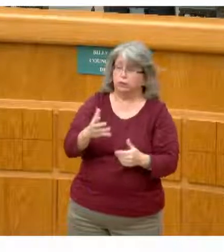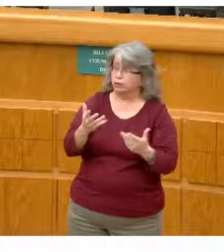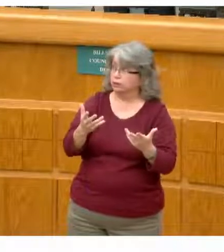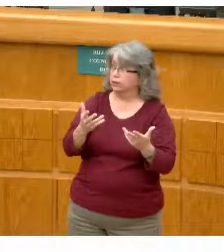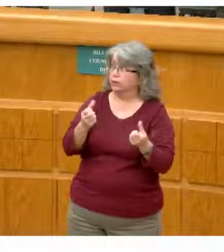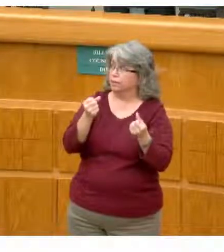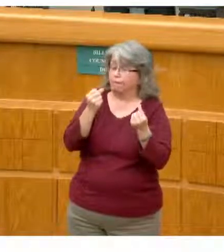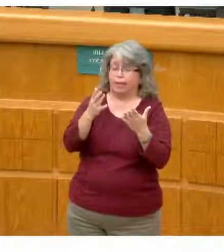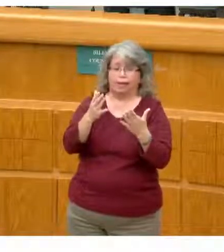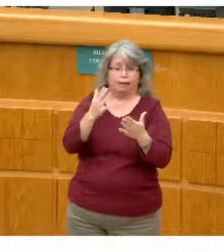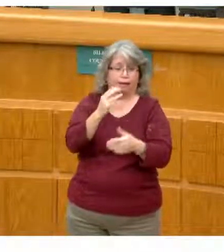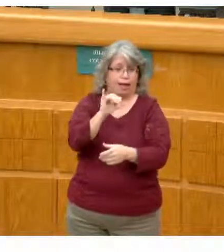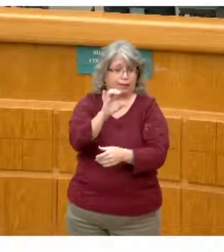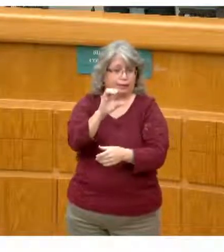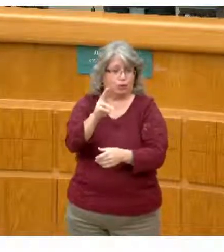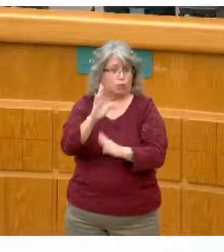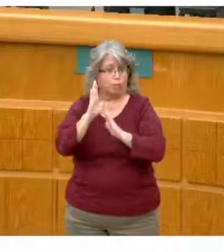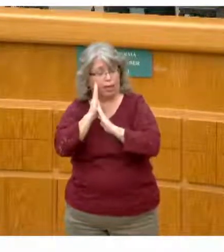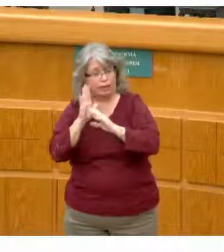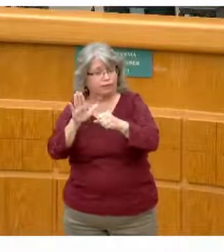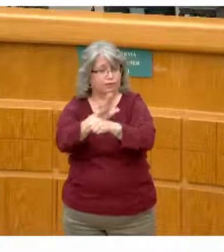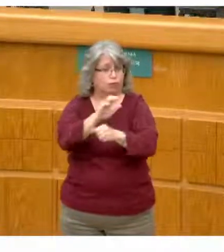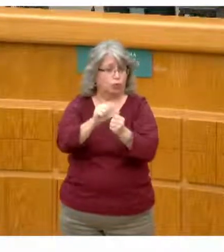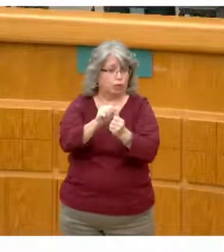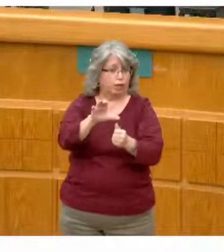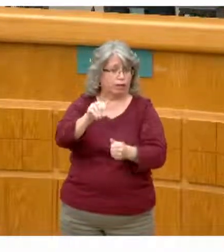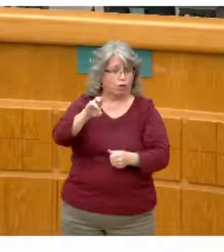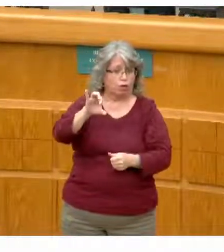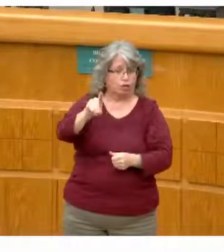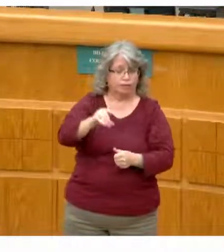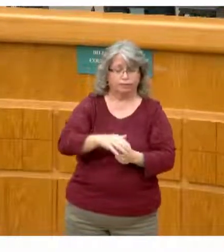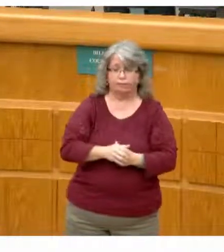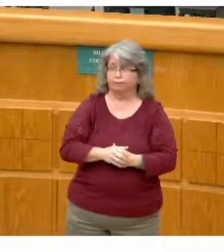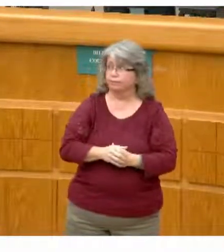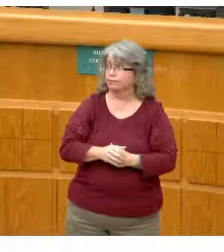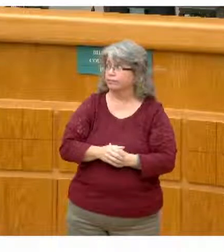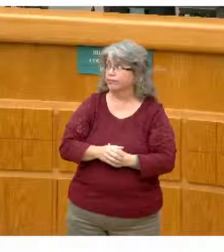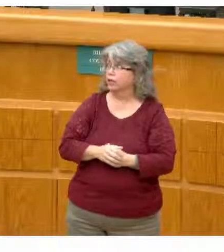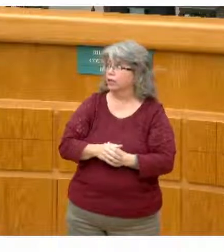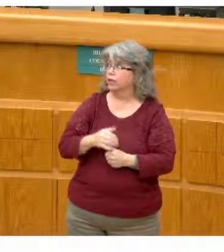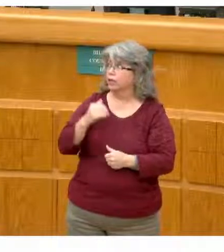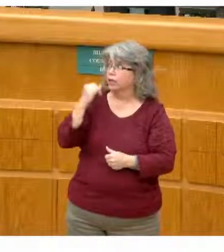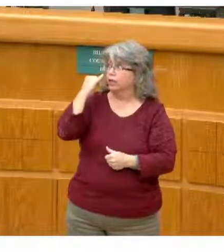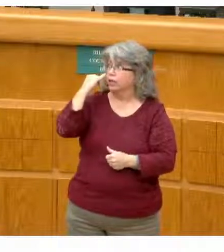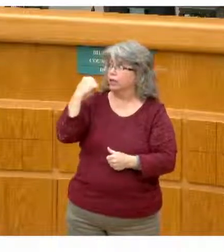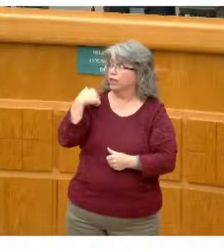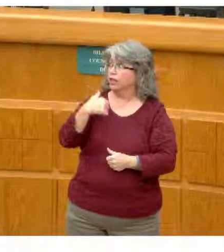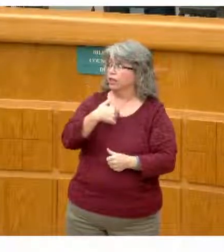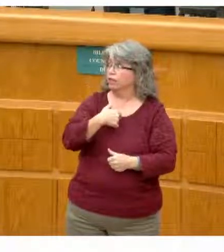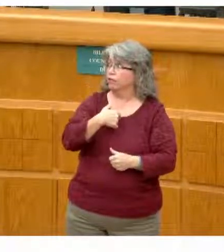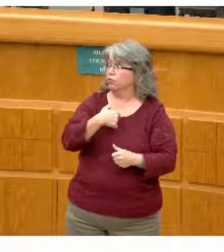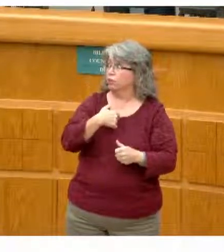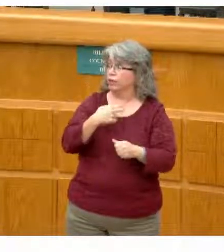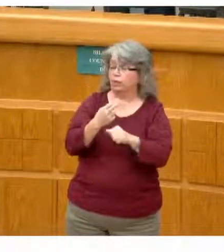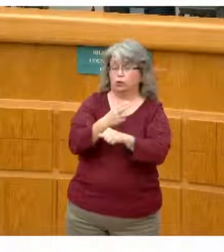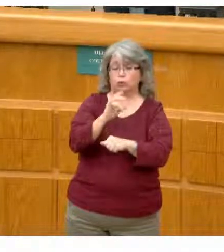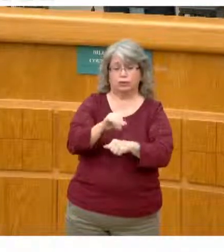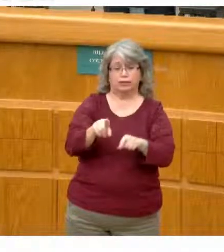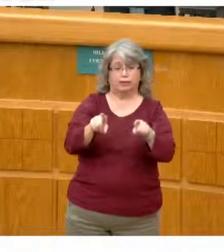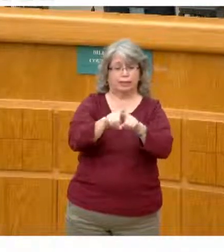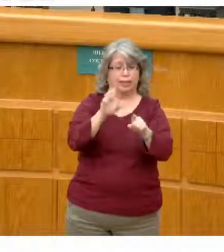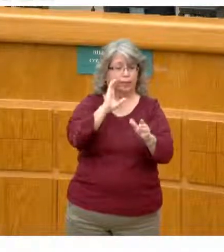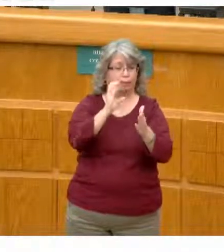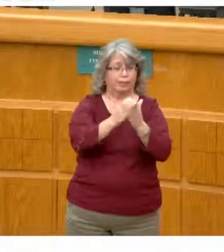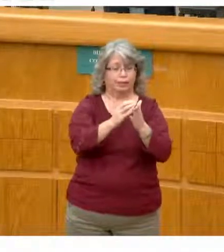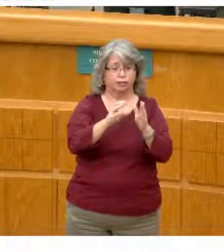beds are being taken up. If we take the same graphic but spread it out across the whole pandemic, if you want